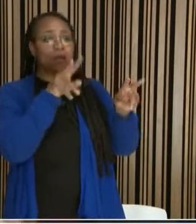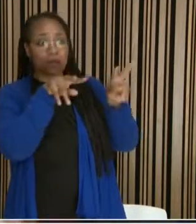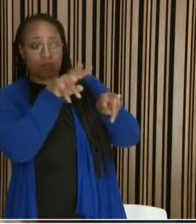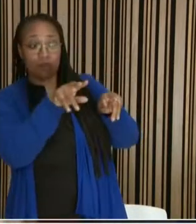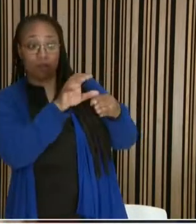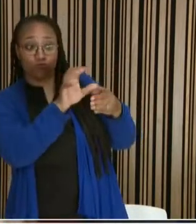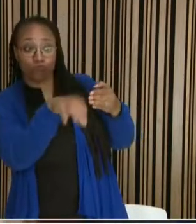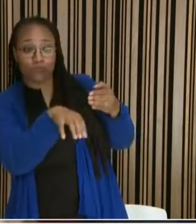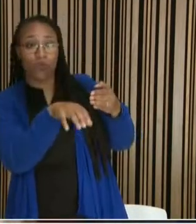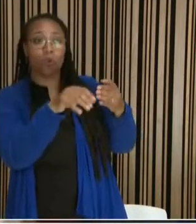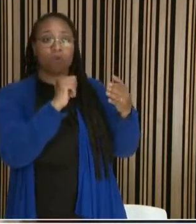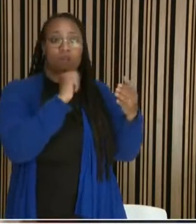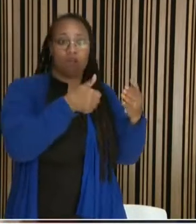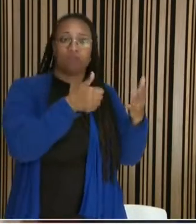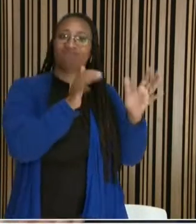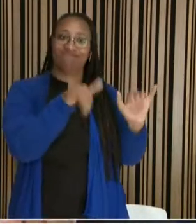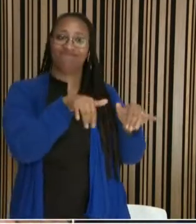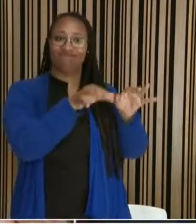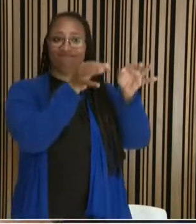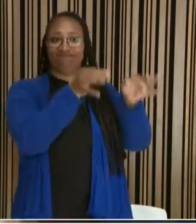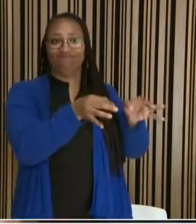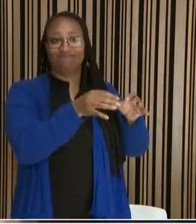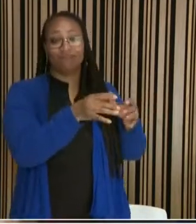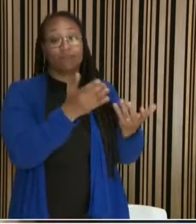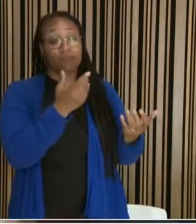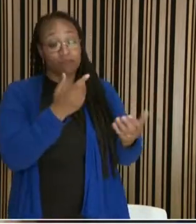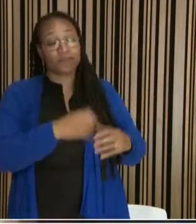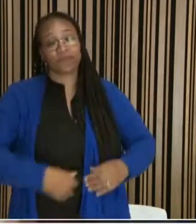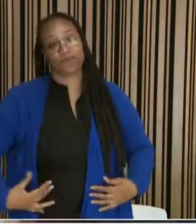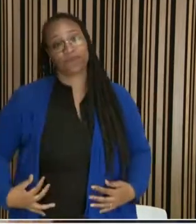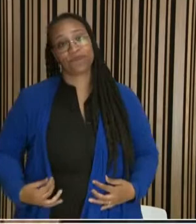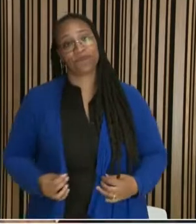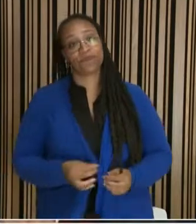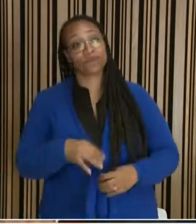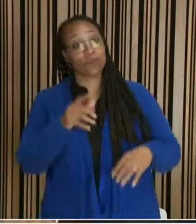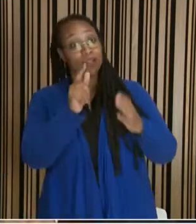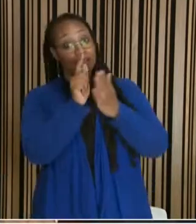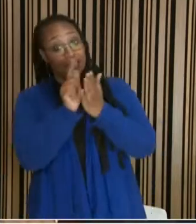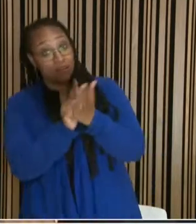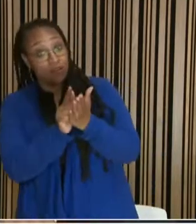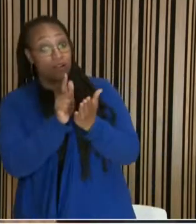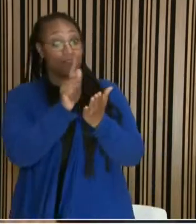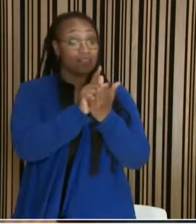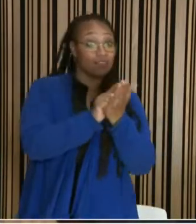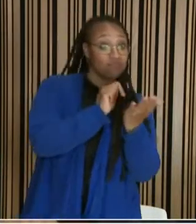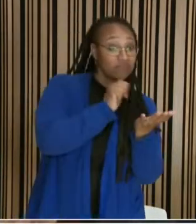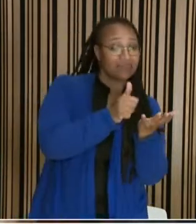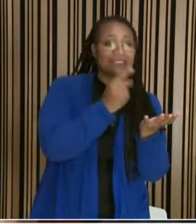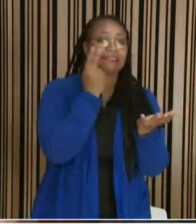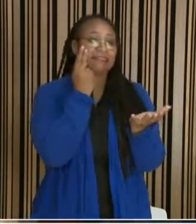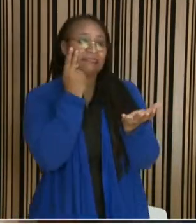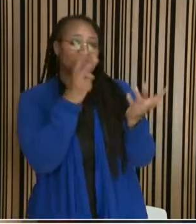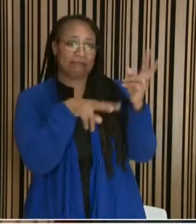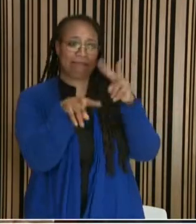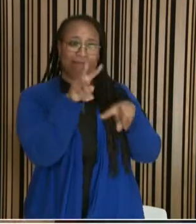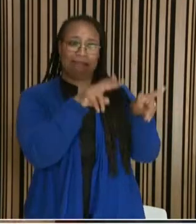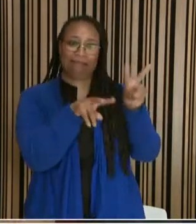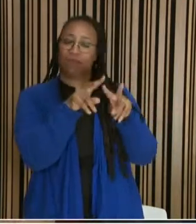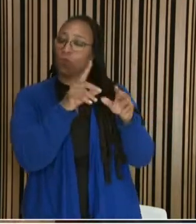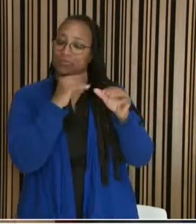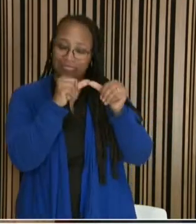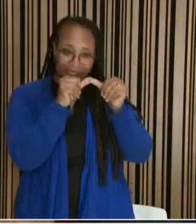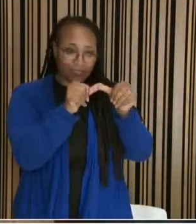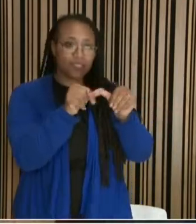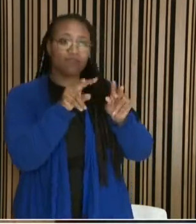the shooting was justified, not justified, legal, lawful, unlawful, and then we would go from there. But right now, our team is still